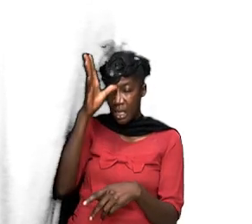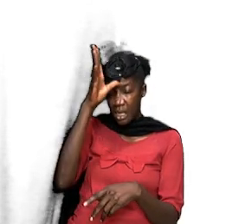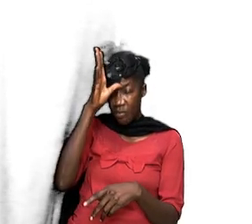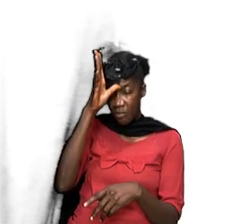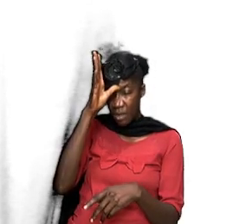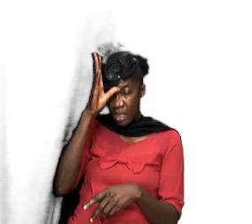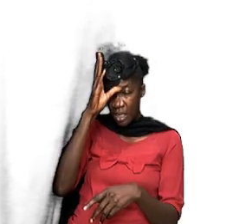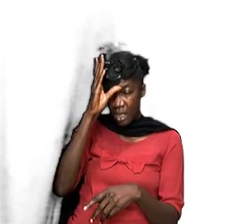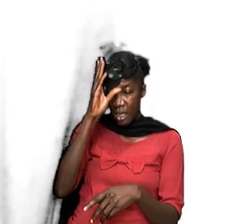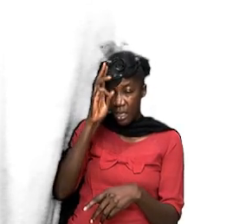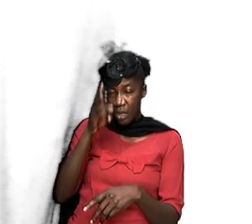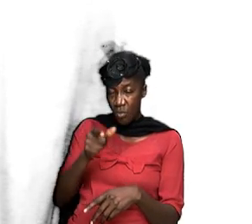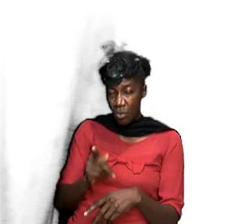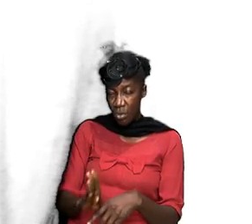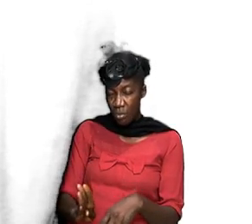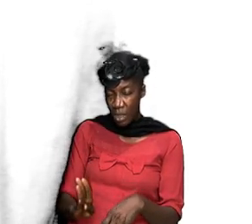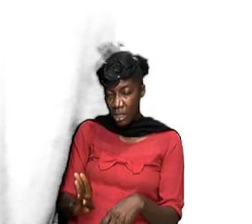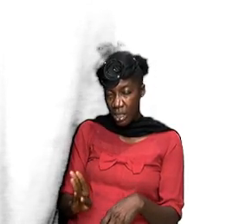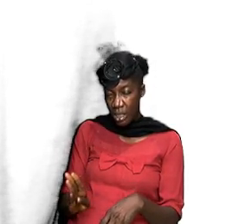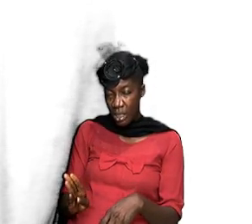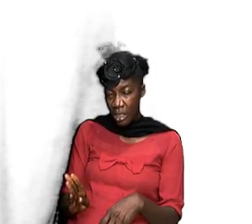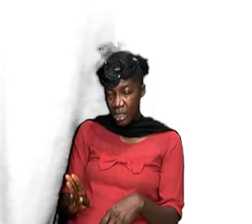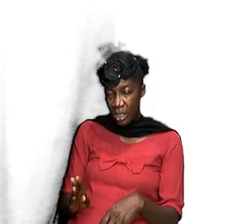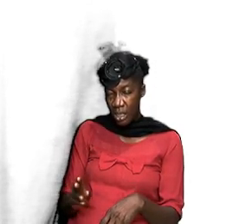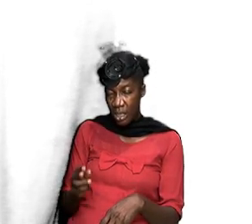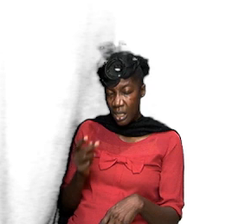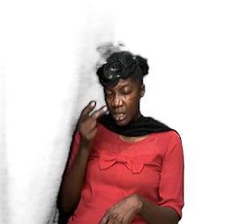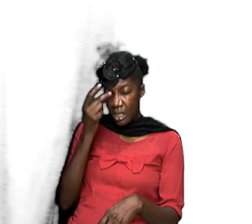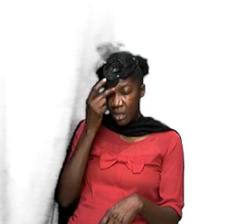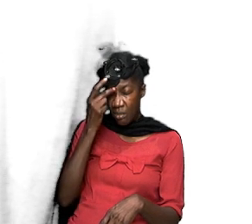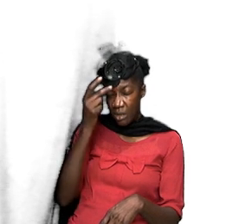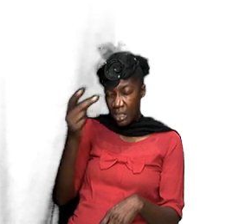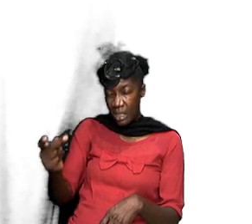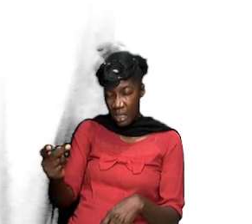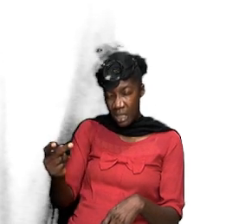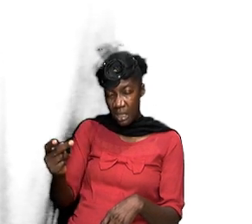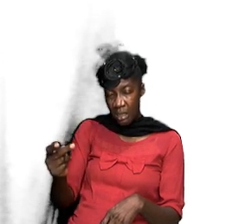We have seen an increase